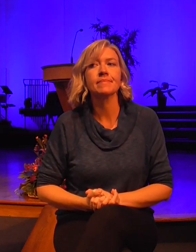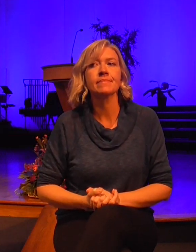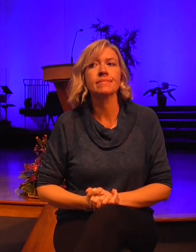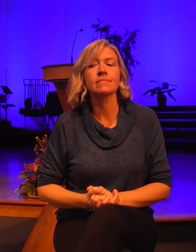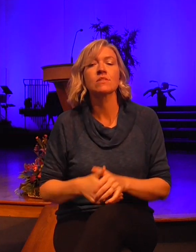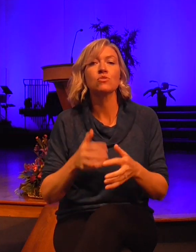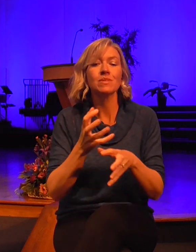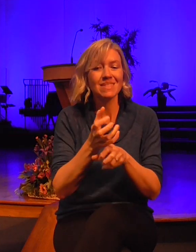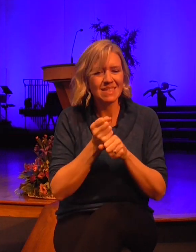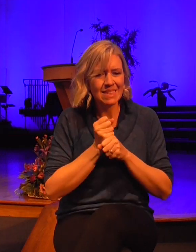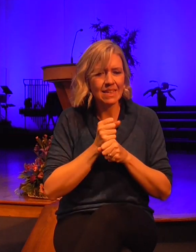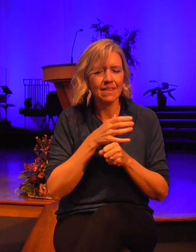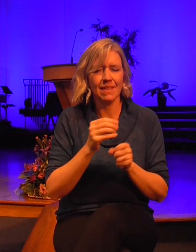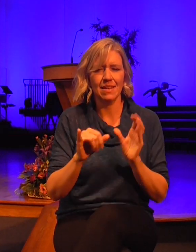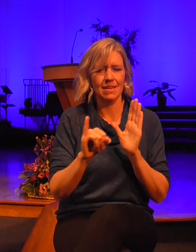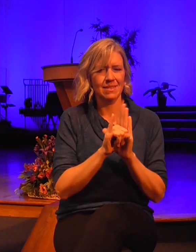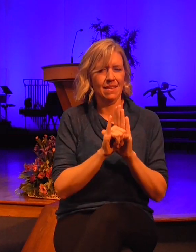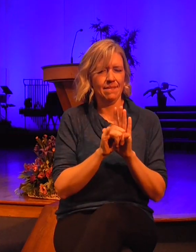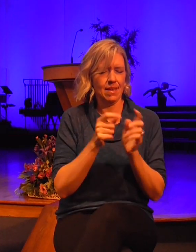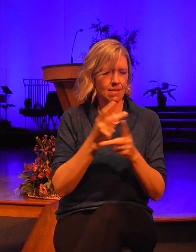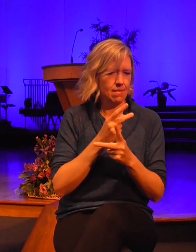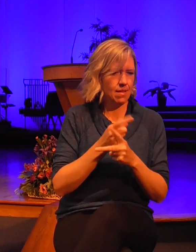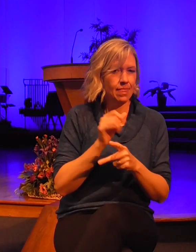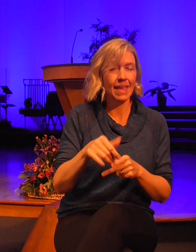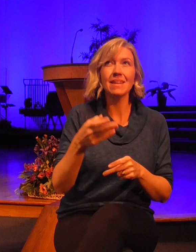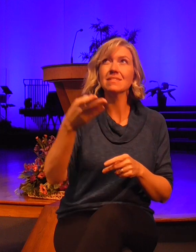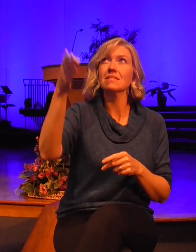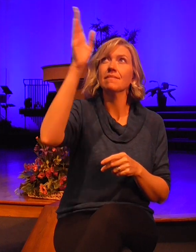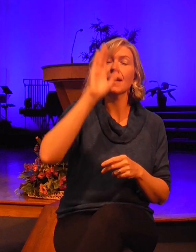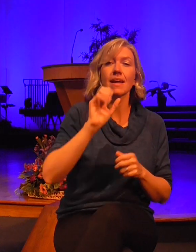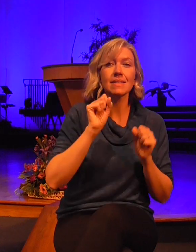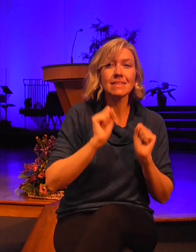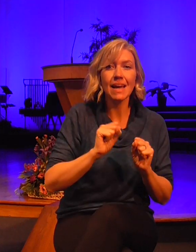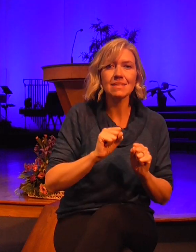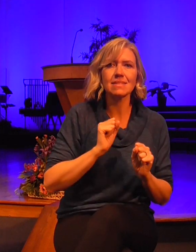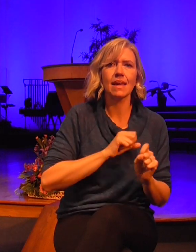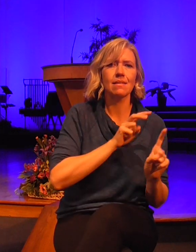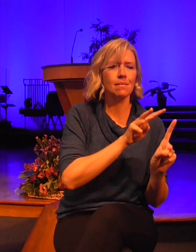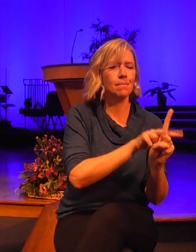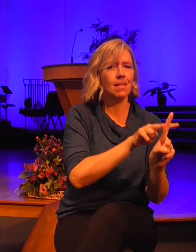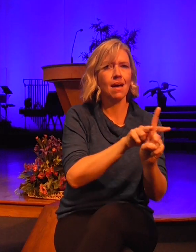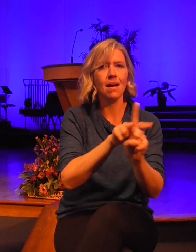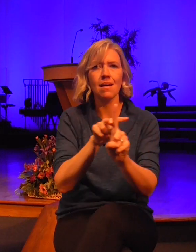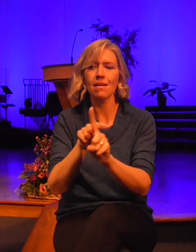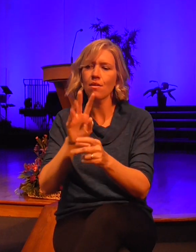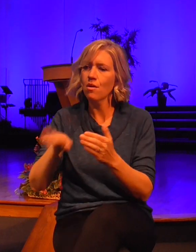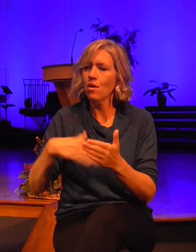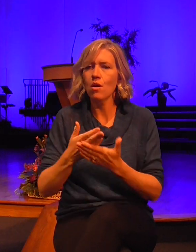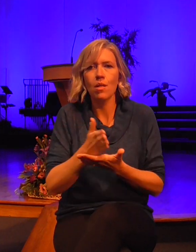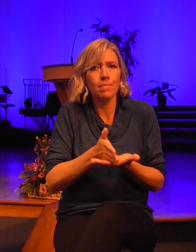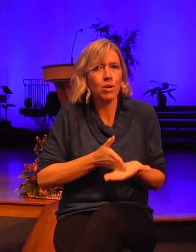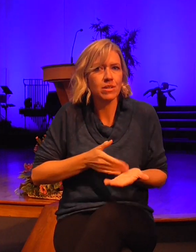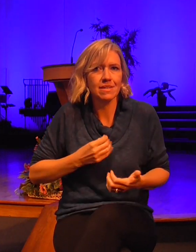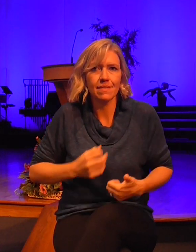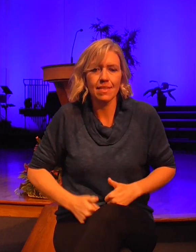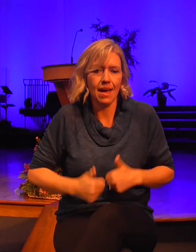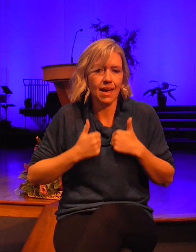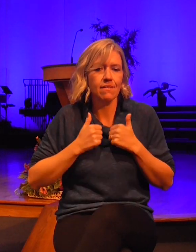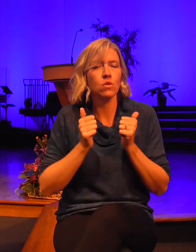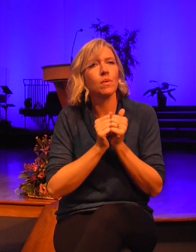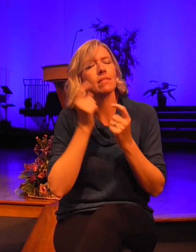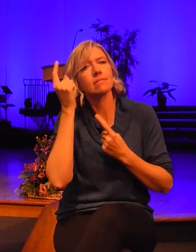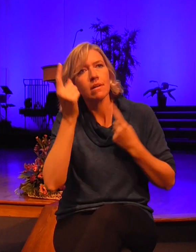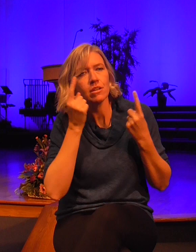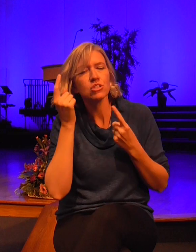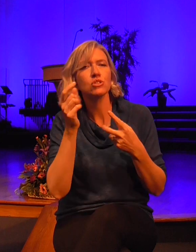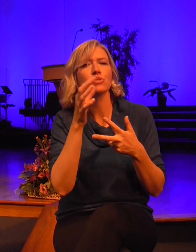Receiving and identifying that divine yes, we apply it to all of the areas of our lives with conscious choosing, receiving